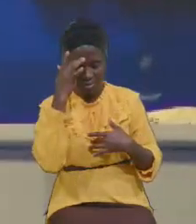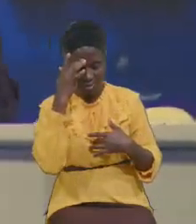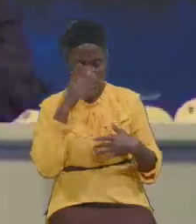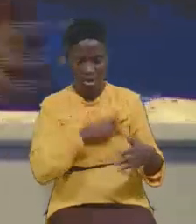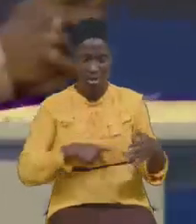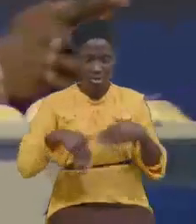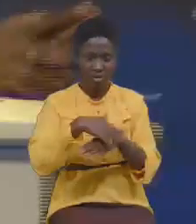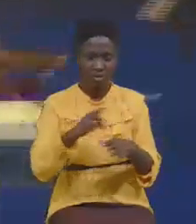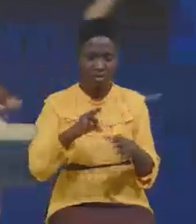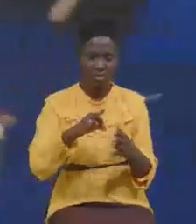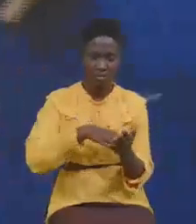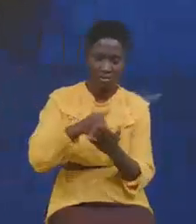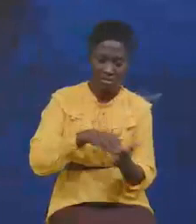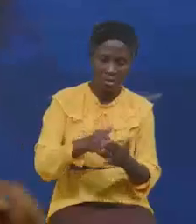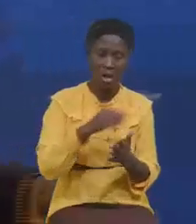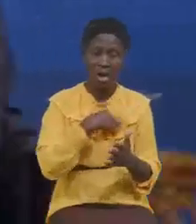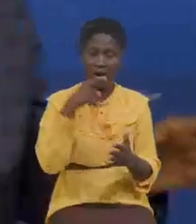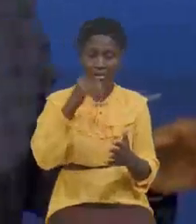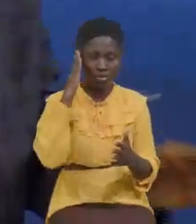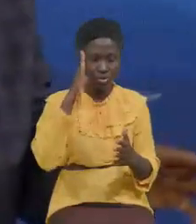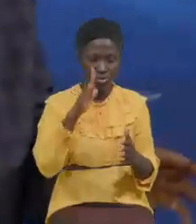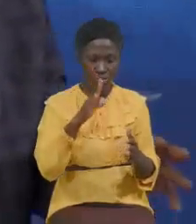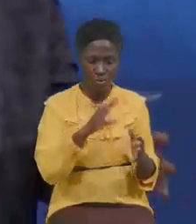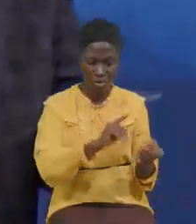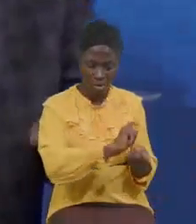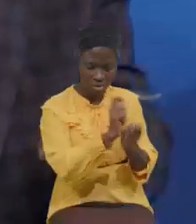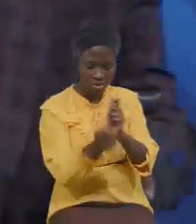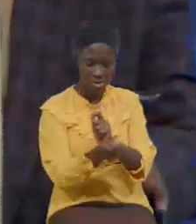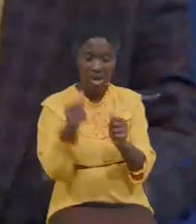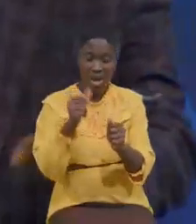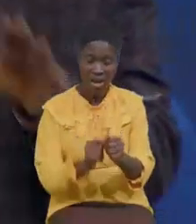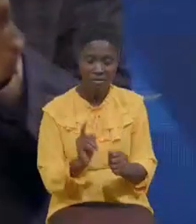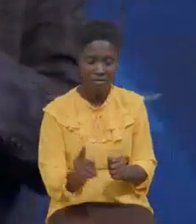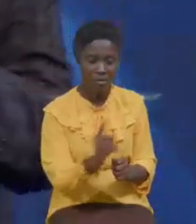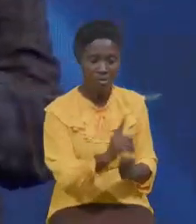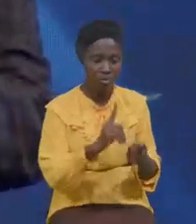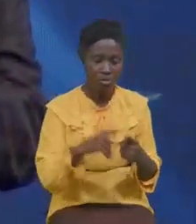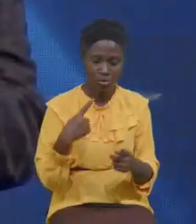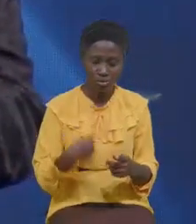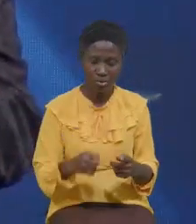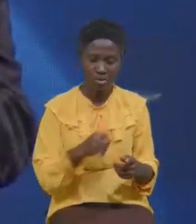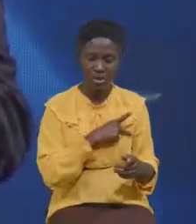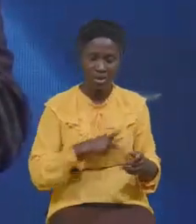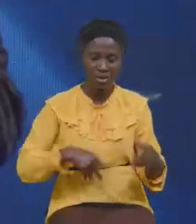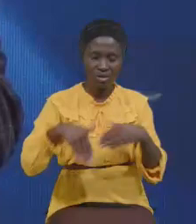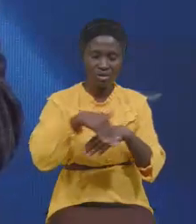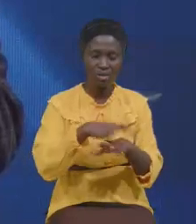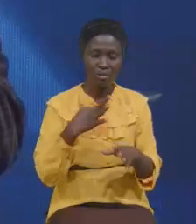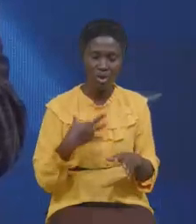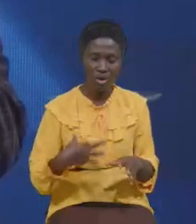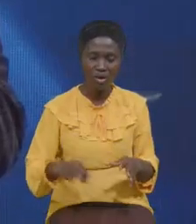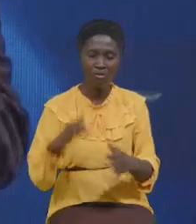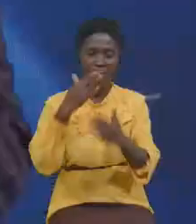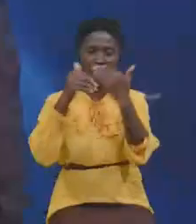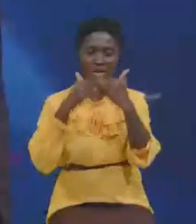will translate everyone to the kingdom of health, of